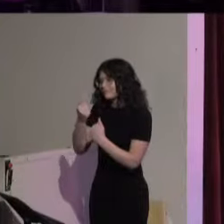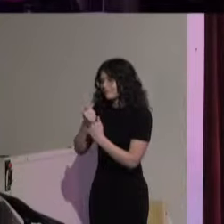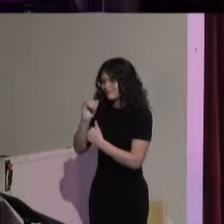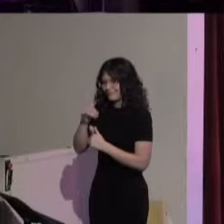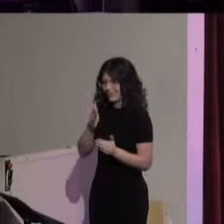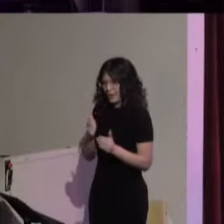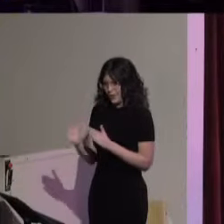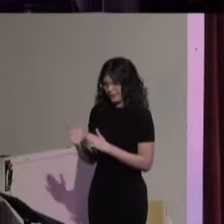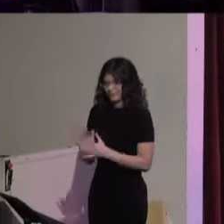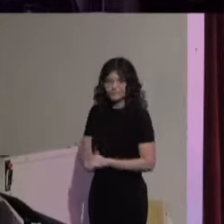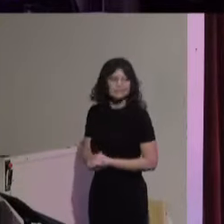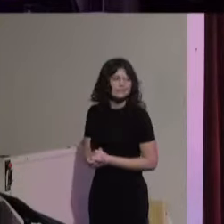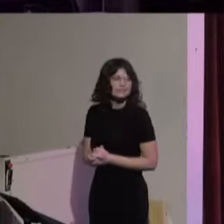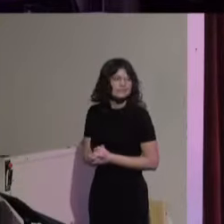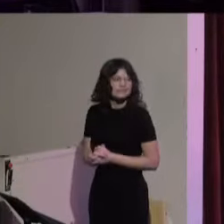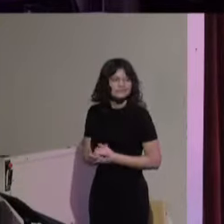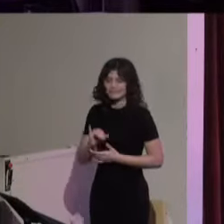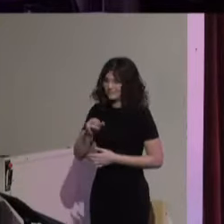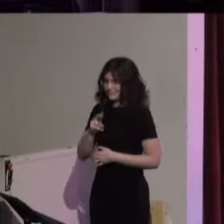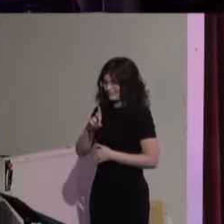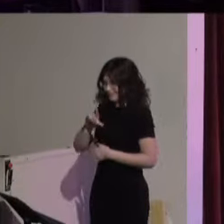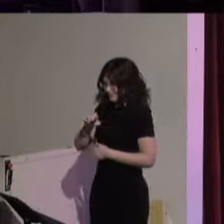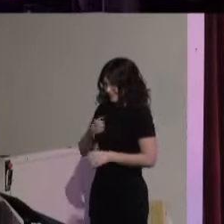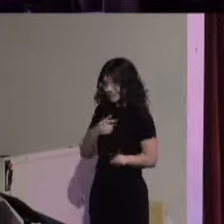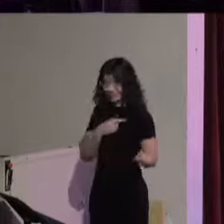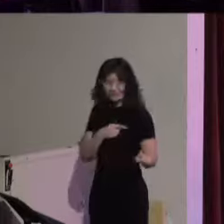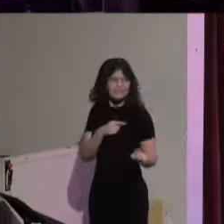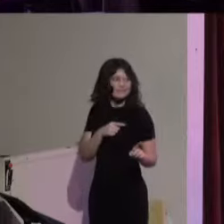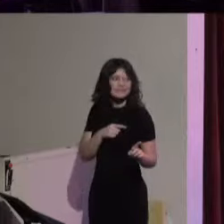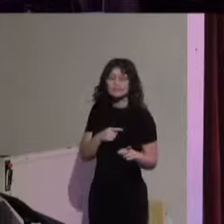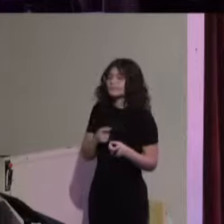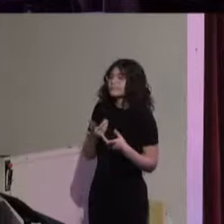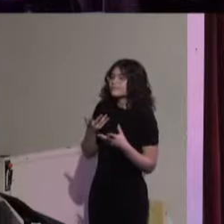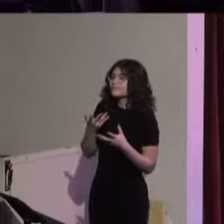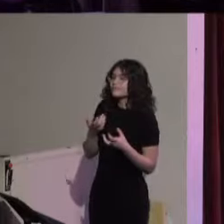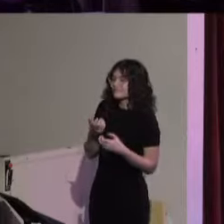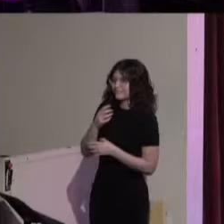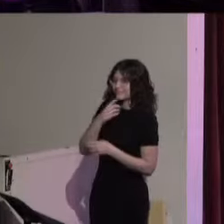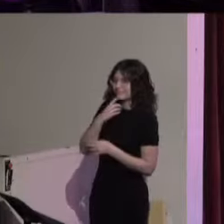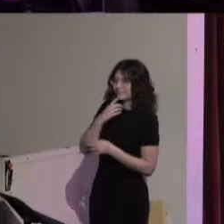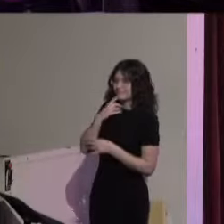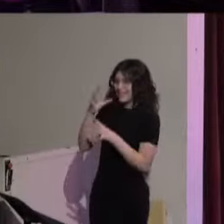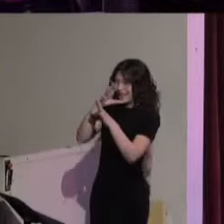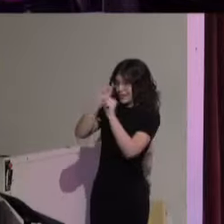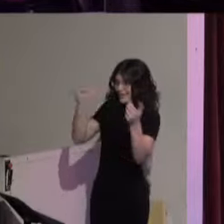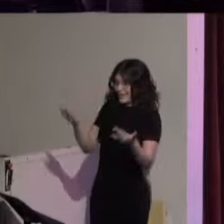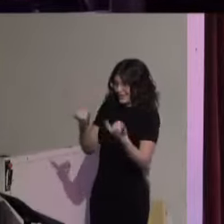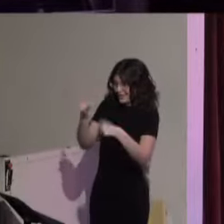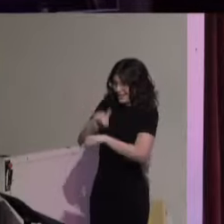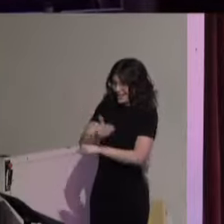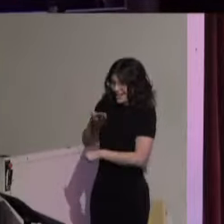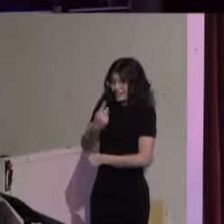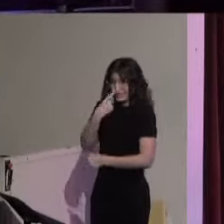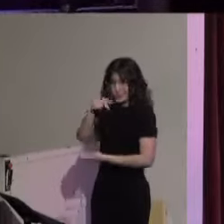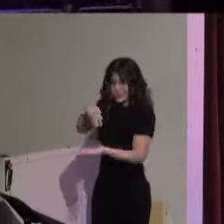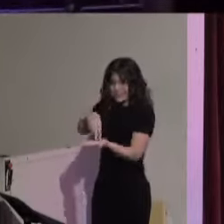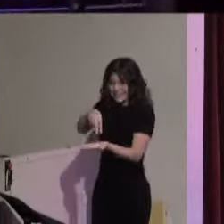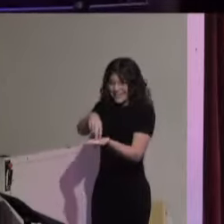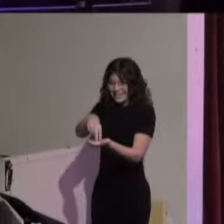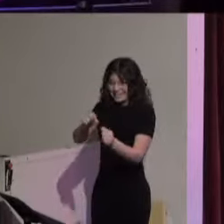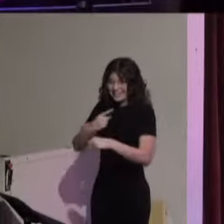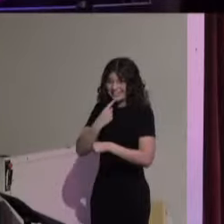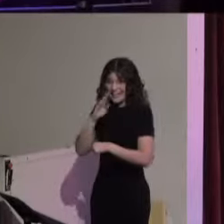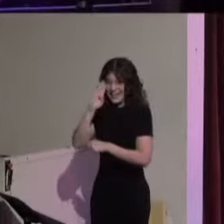way. Julie's gonna say one more thing. And may I just give a shout out, the interim superintendent is here tonight. Would you mind standing so we can just say